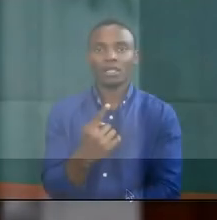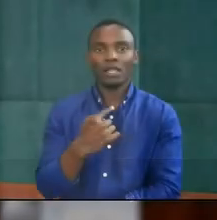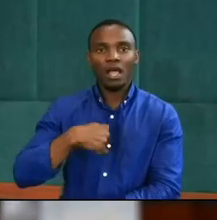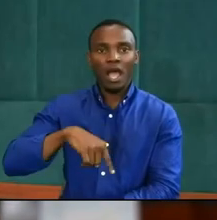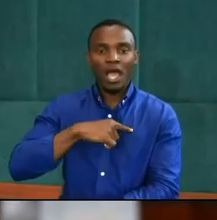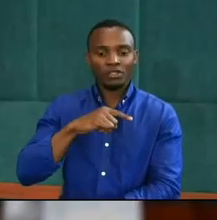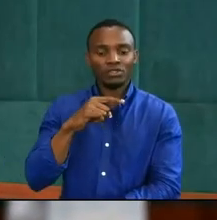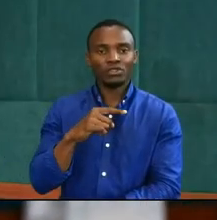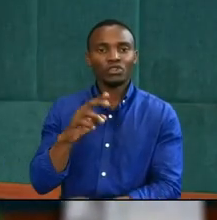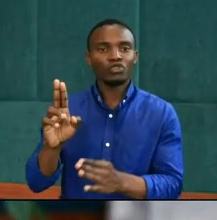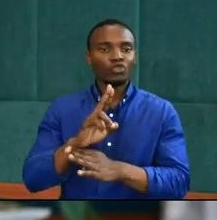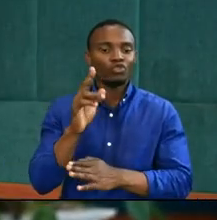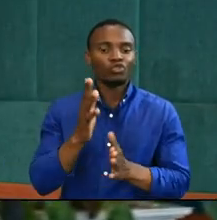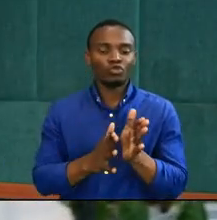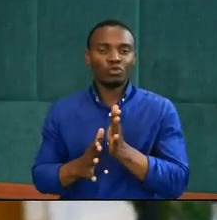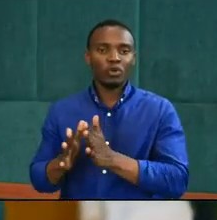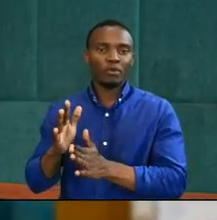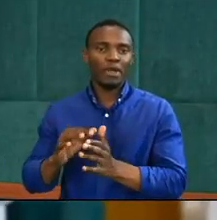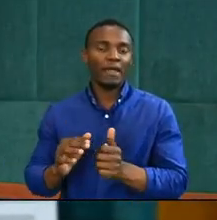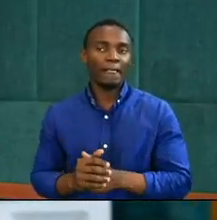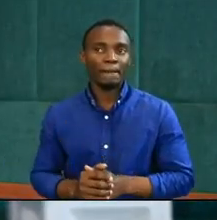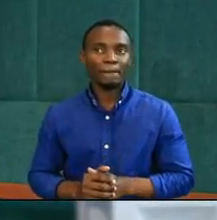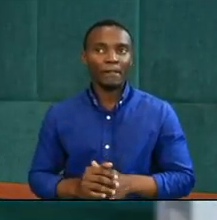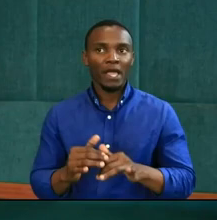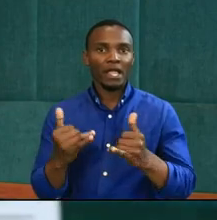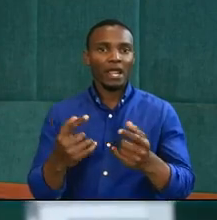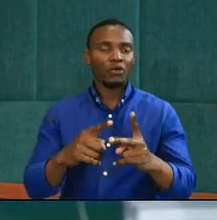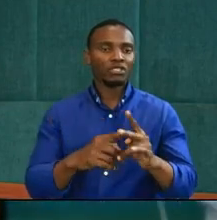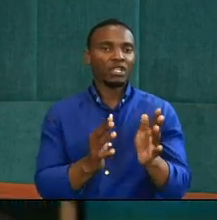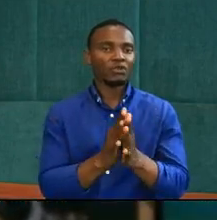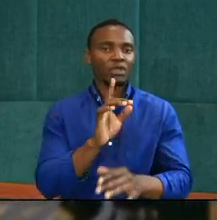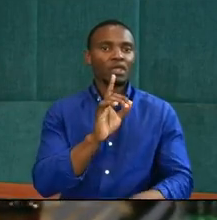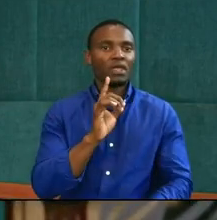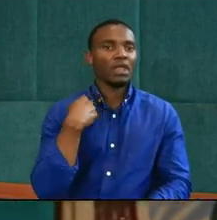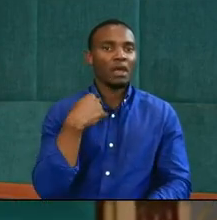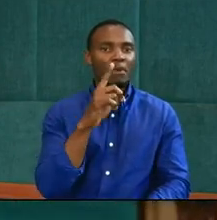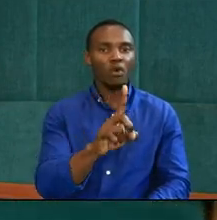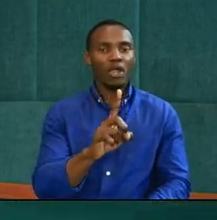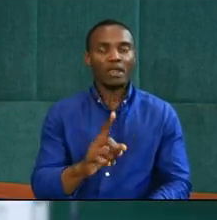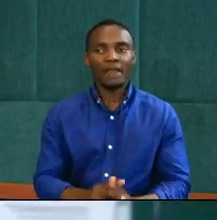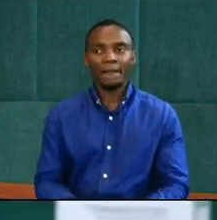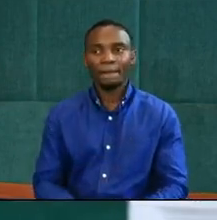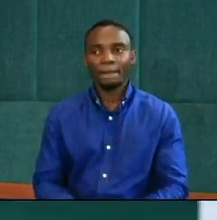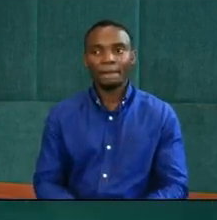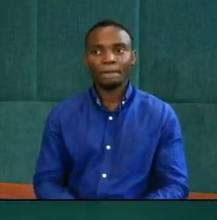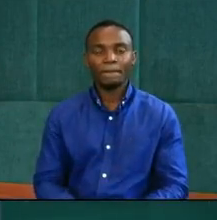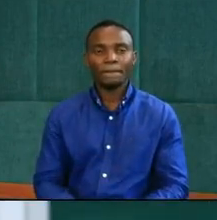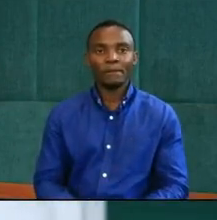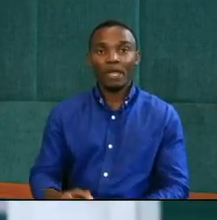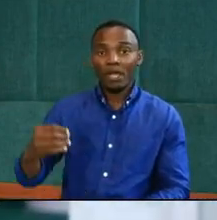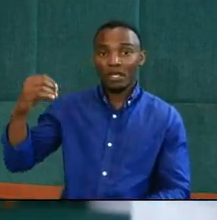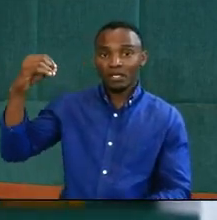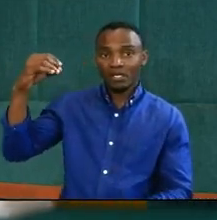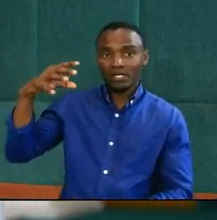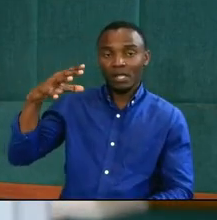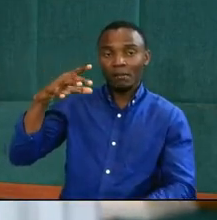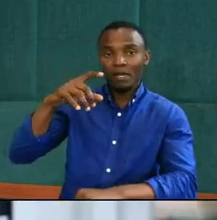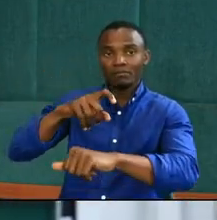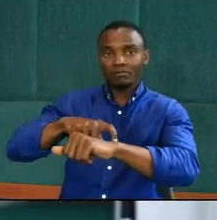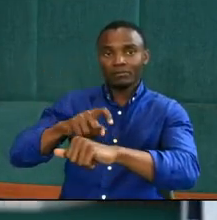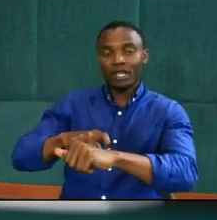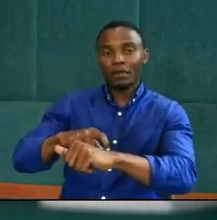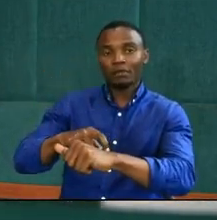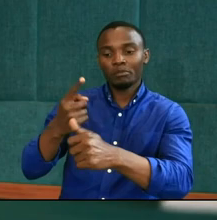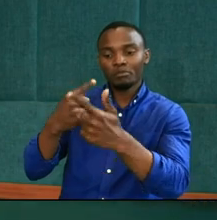ready. So let's unpack number 1. The summer is